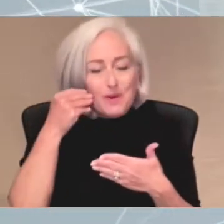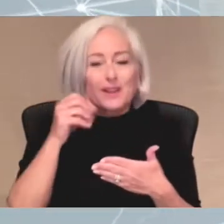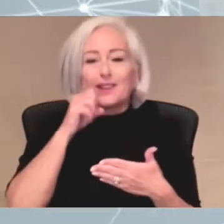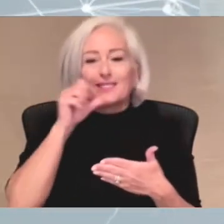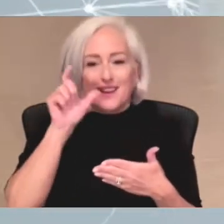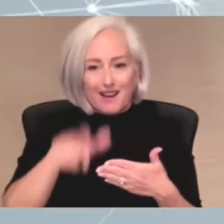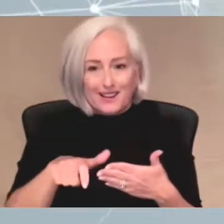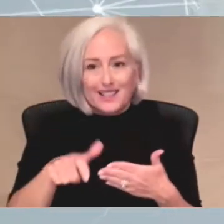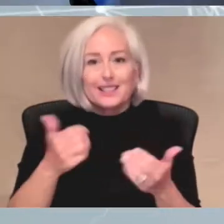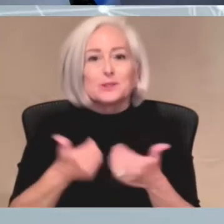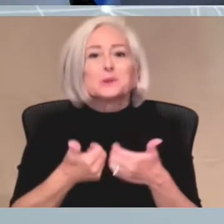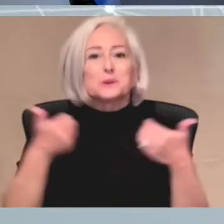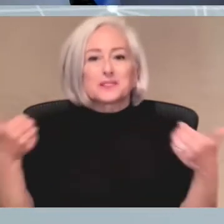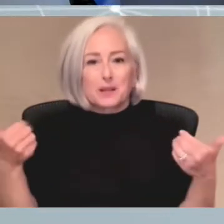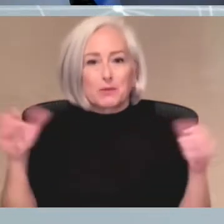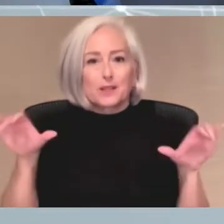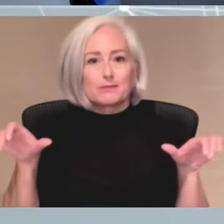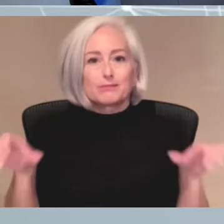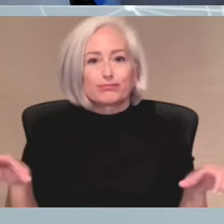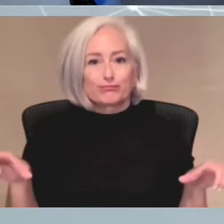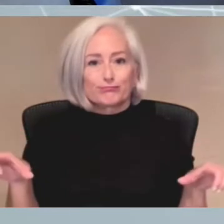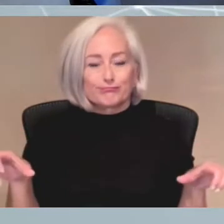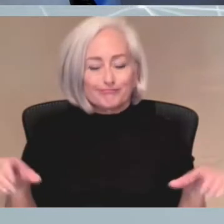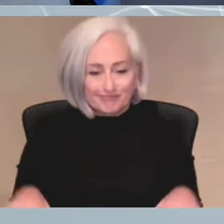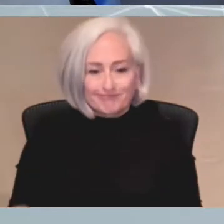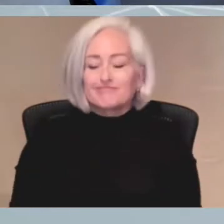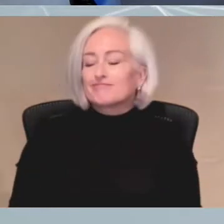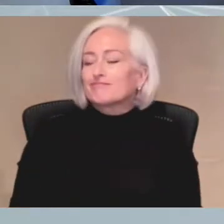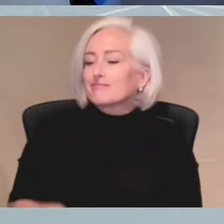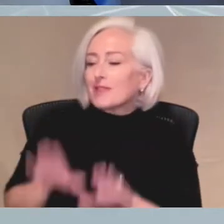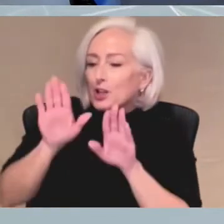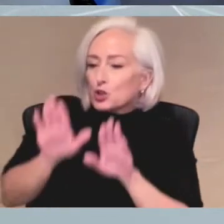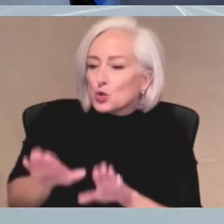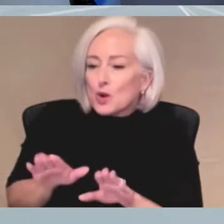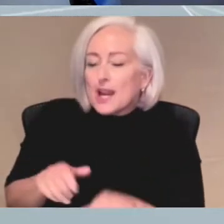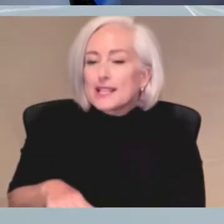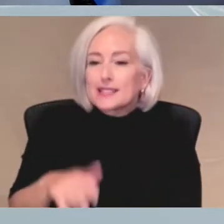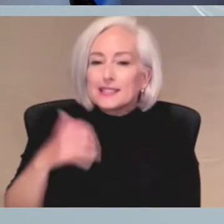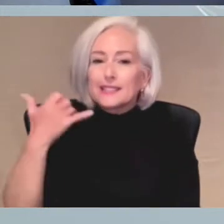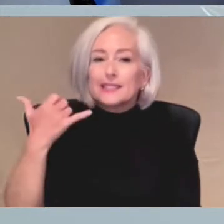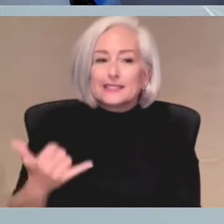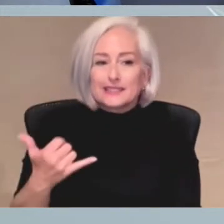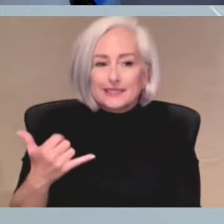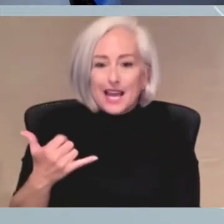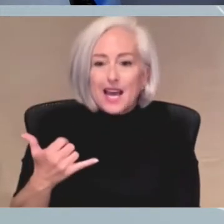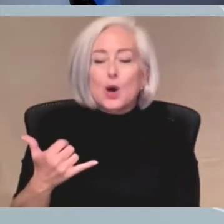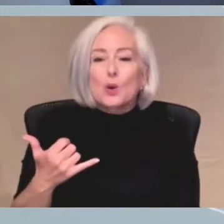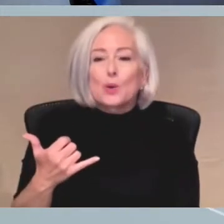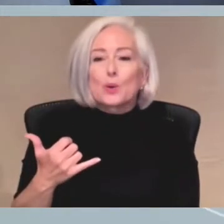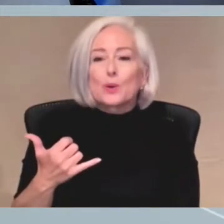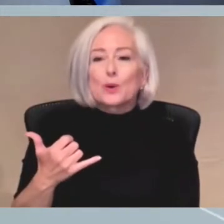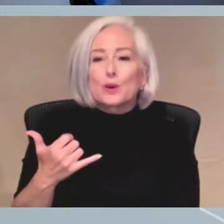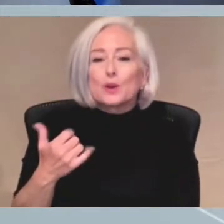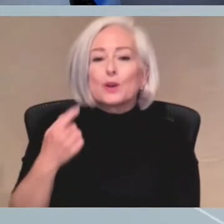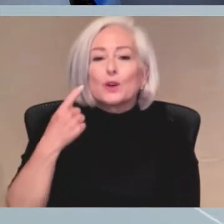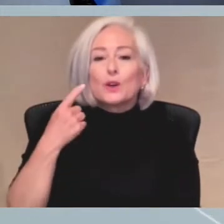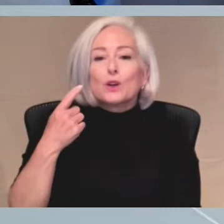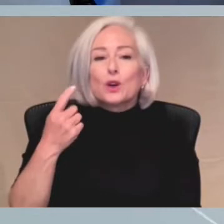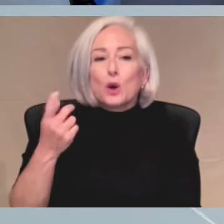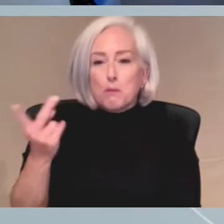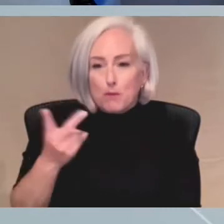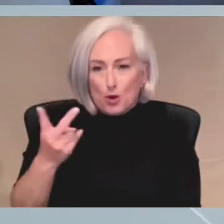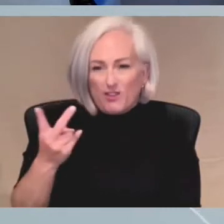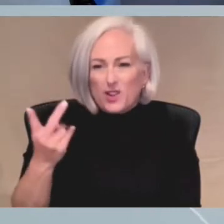to. That's great. I want to get back to you, to both of you in just a bit for